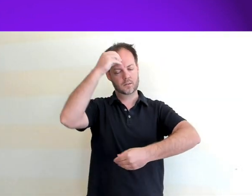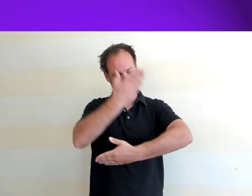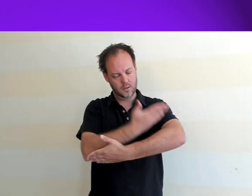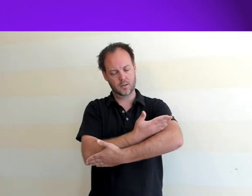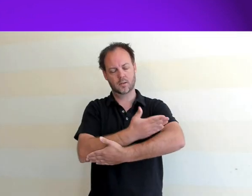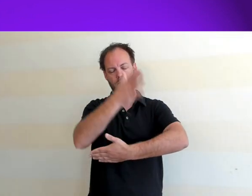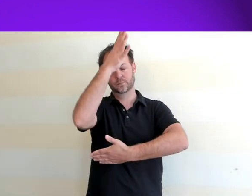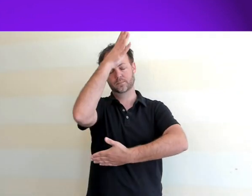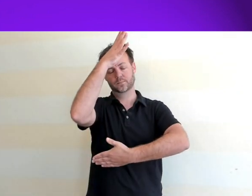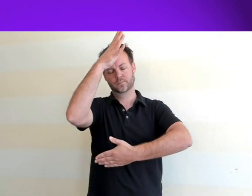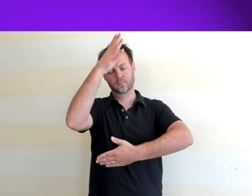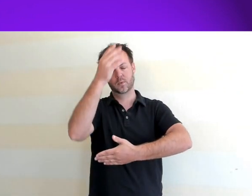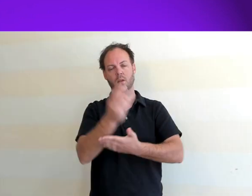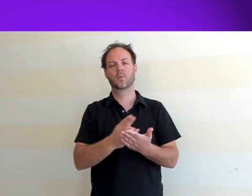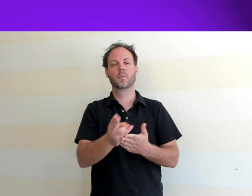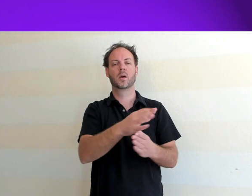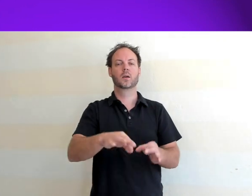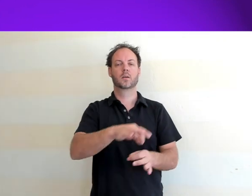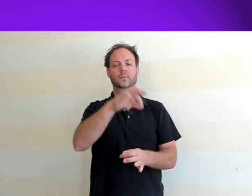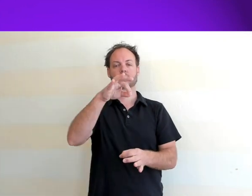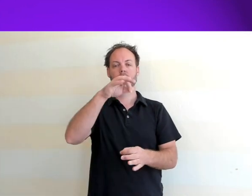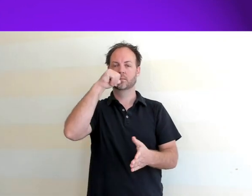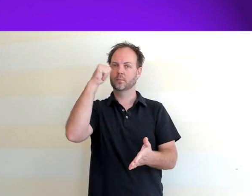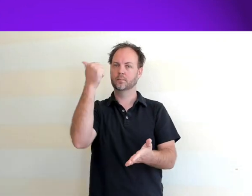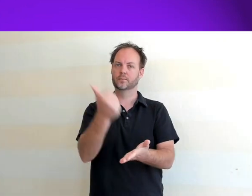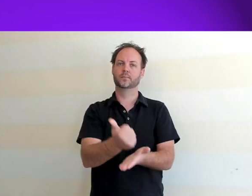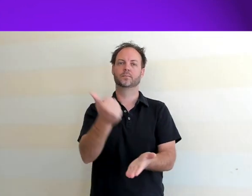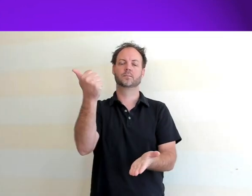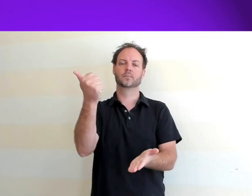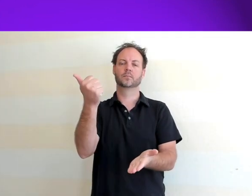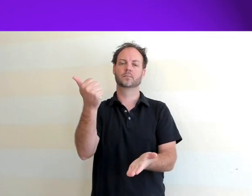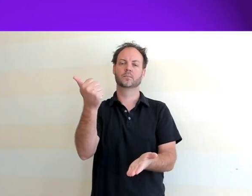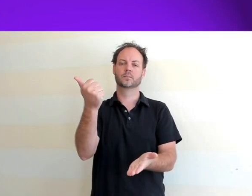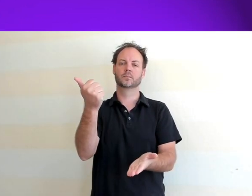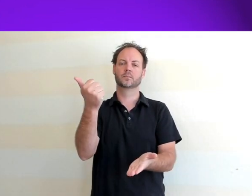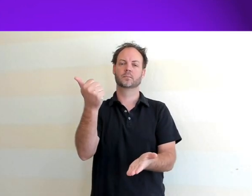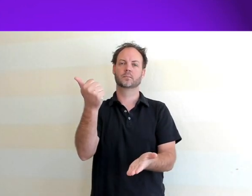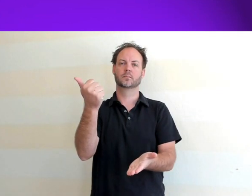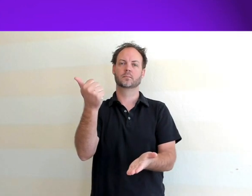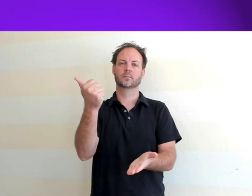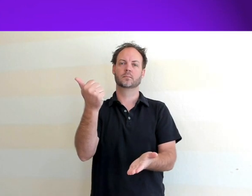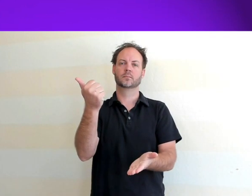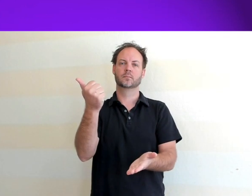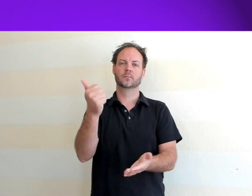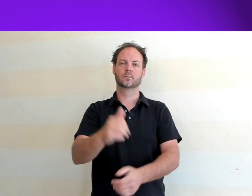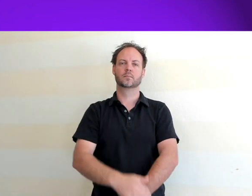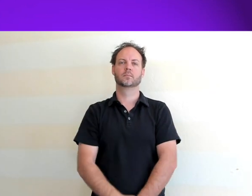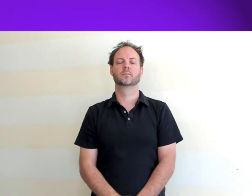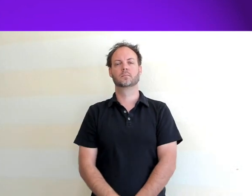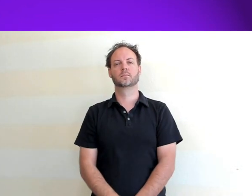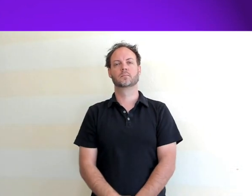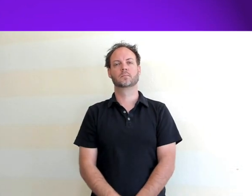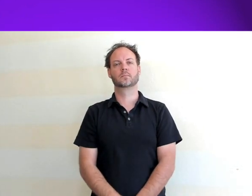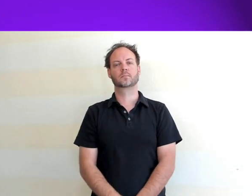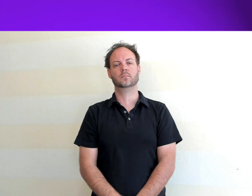the Father and of the Son and of the Holy Spirit. Amen.